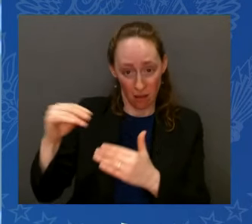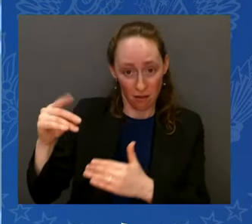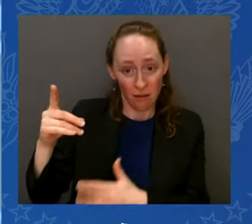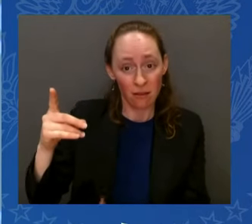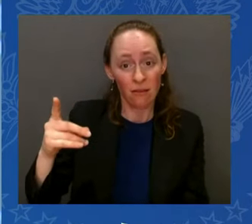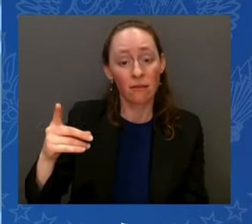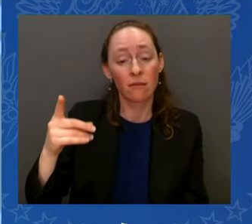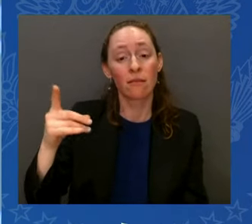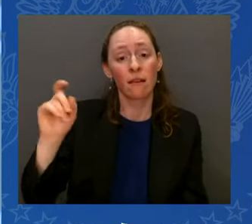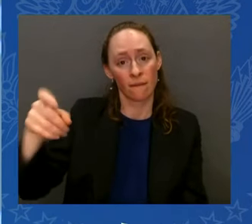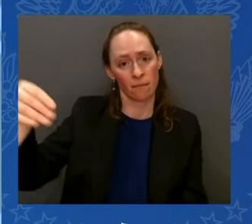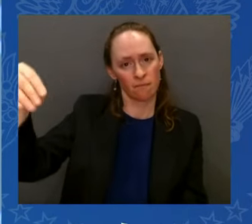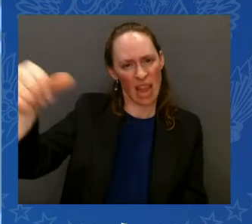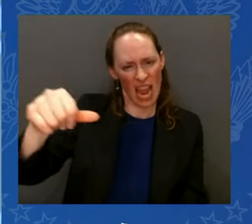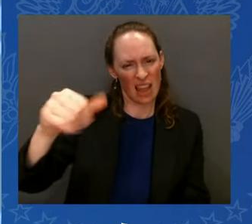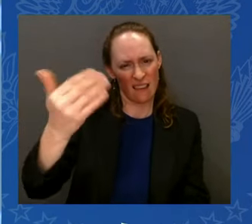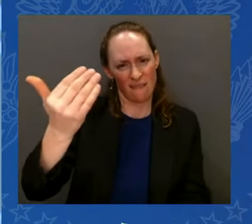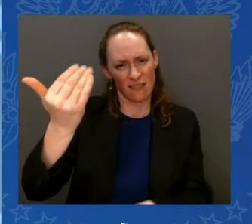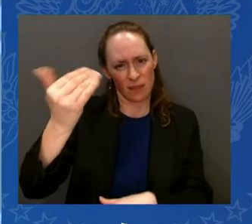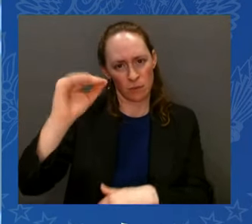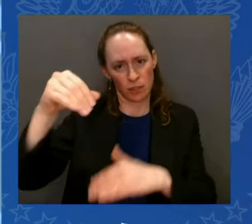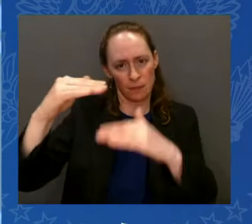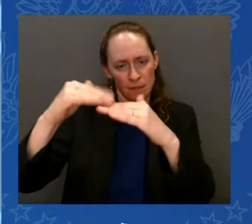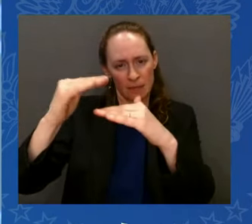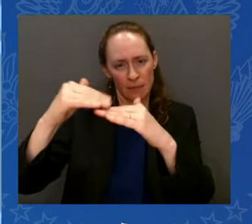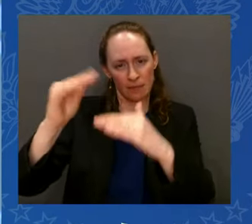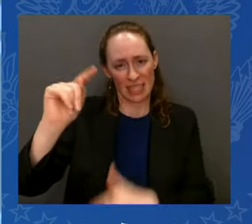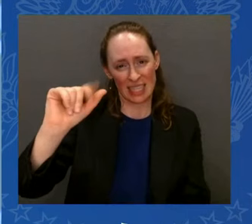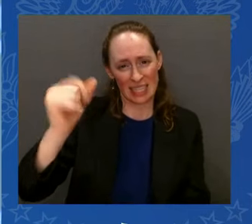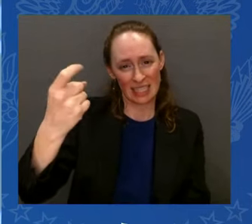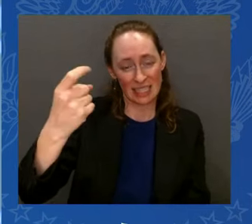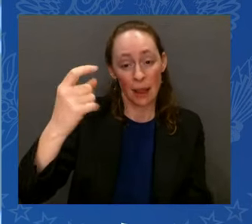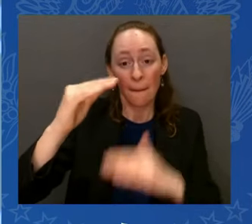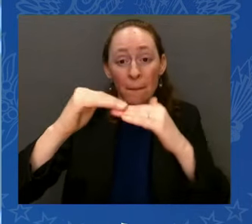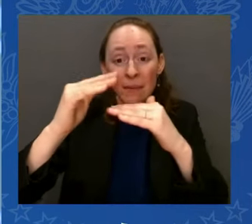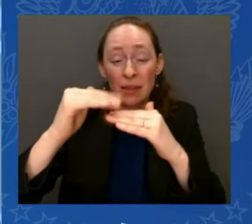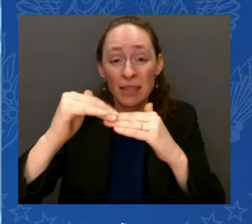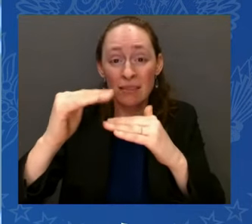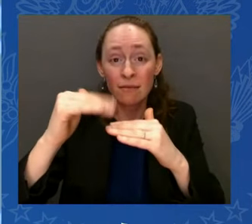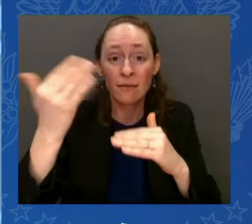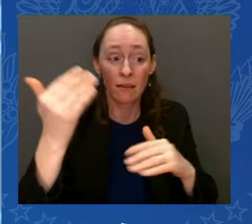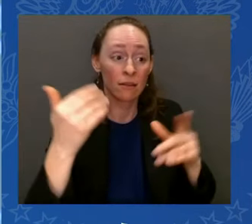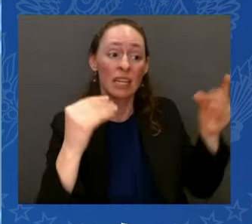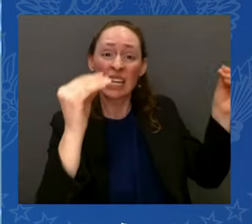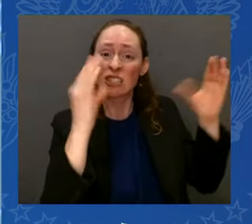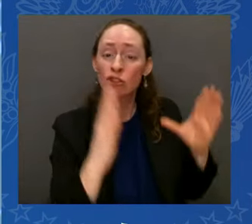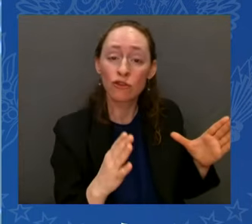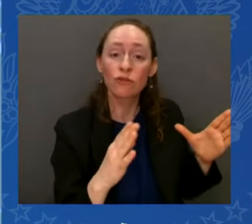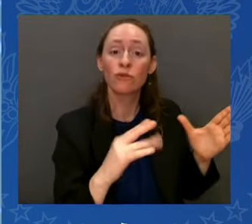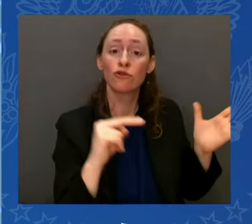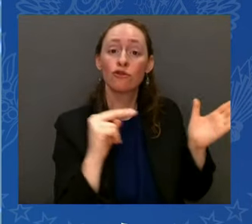pays, a police officer, a street cleaner. Well, guess what?